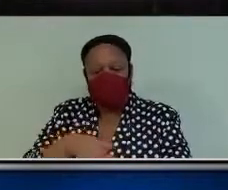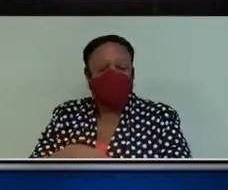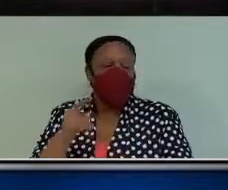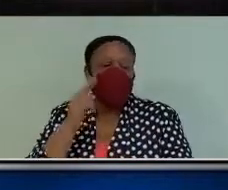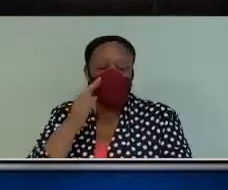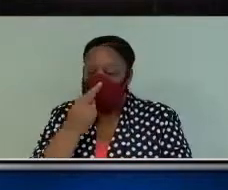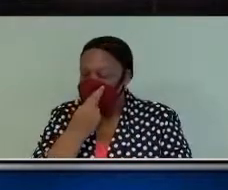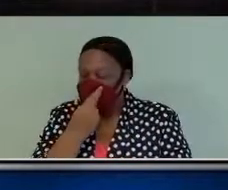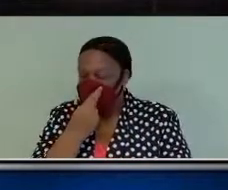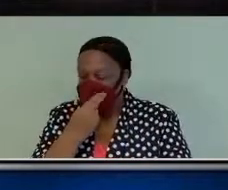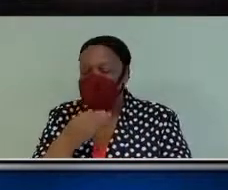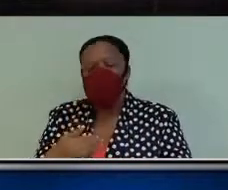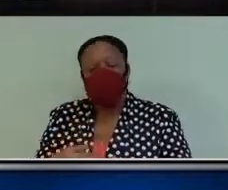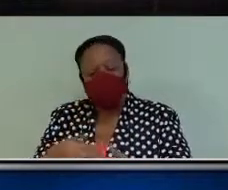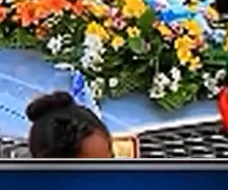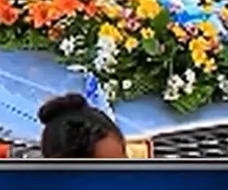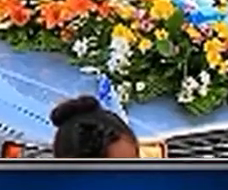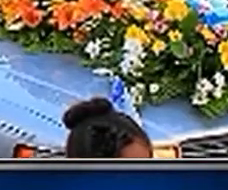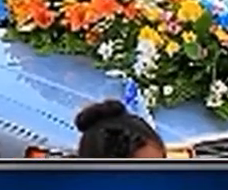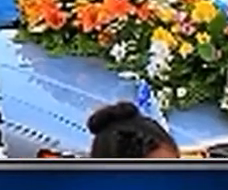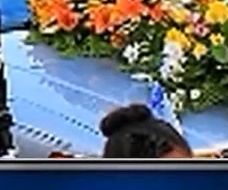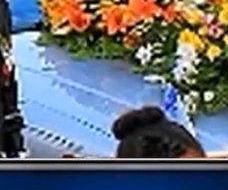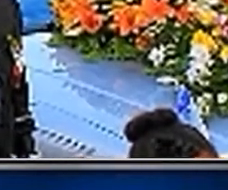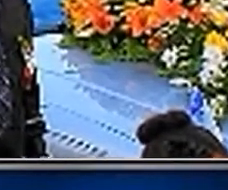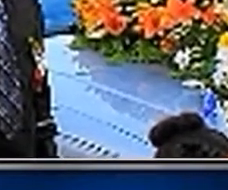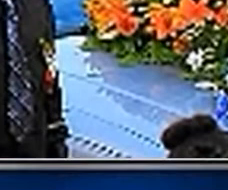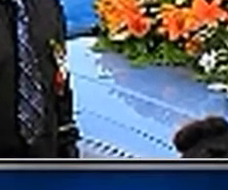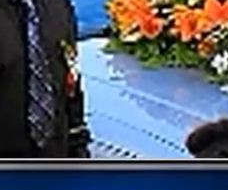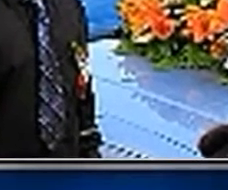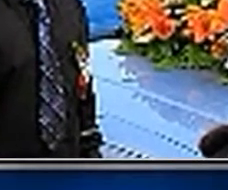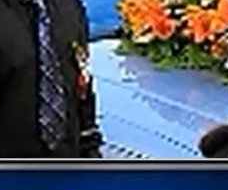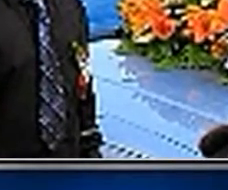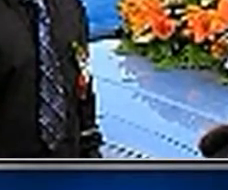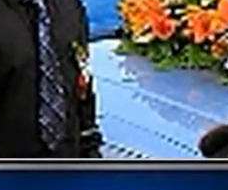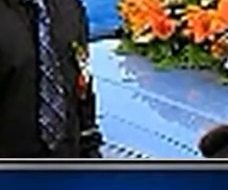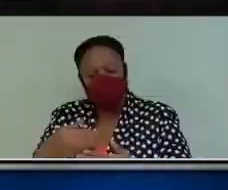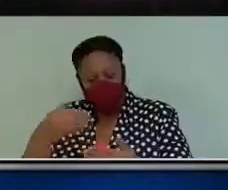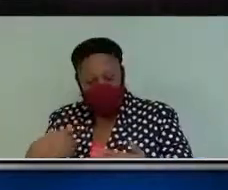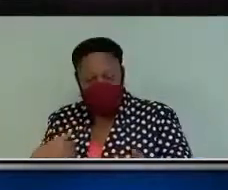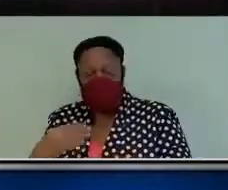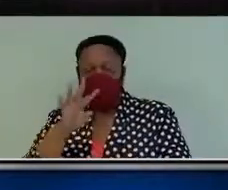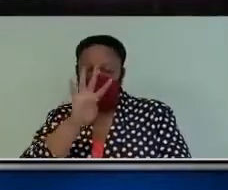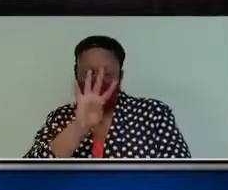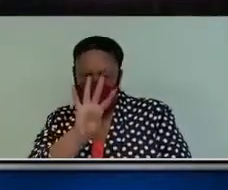Previously, it was limited to four. The capacities of weddings and funerals have also been relaxed.